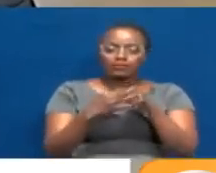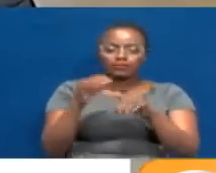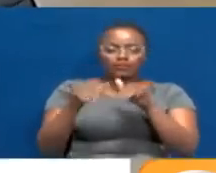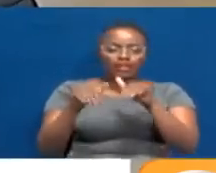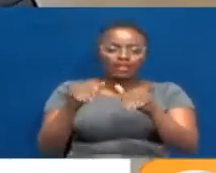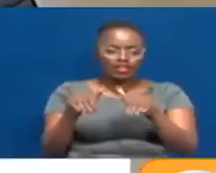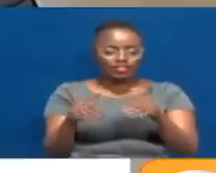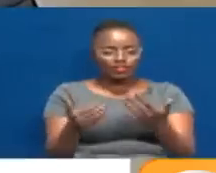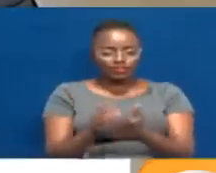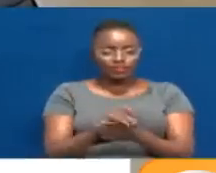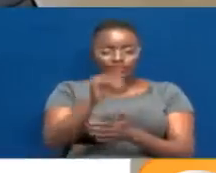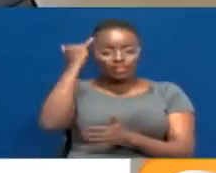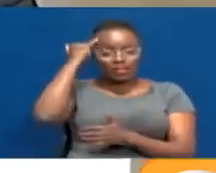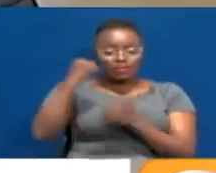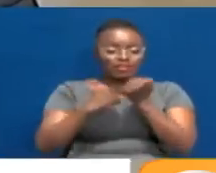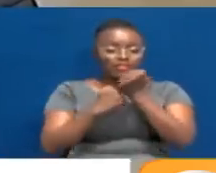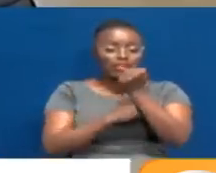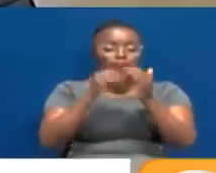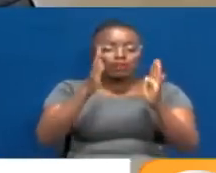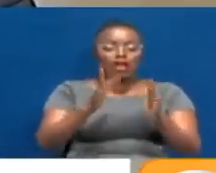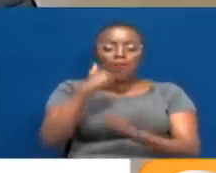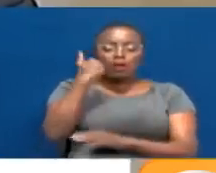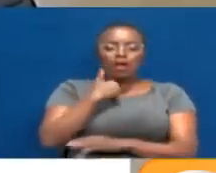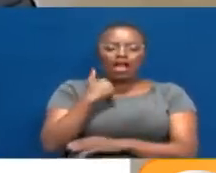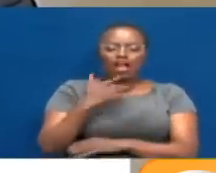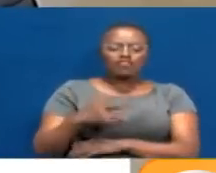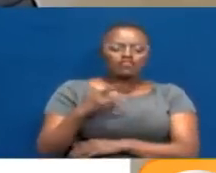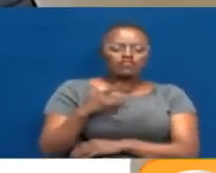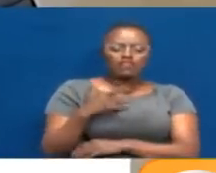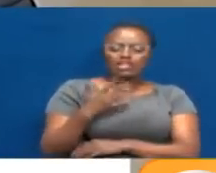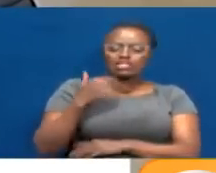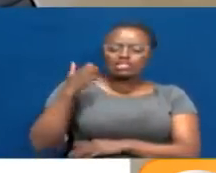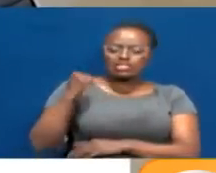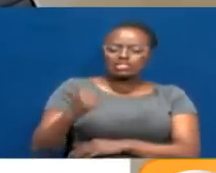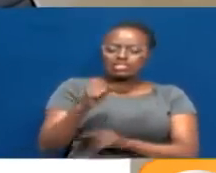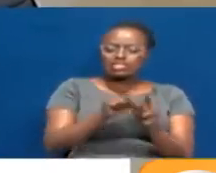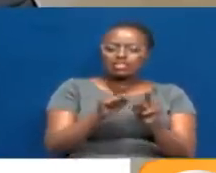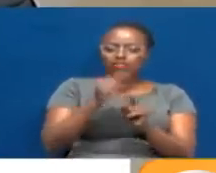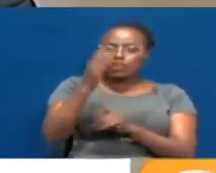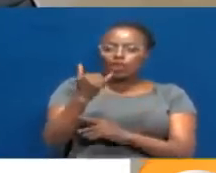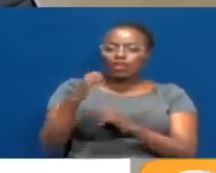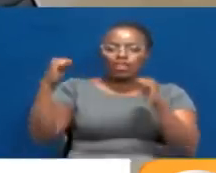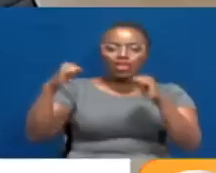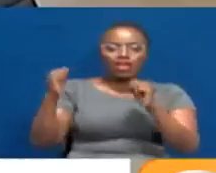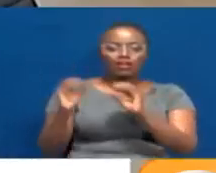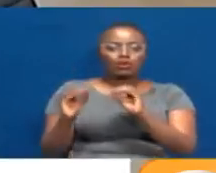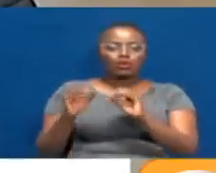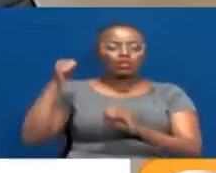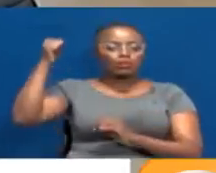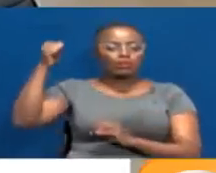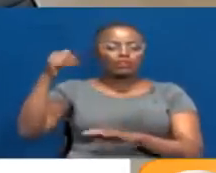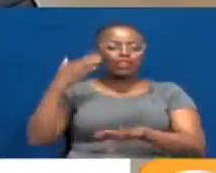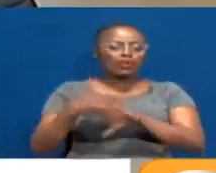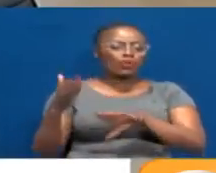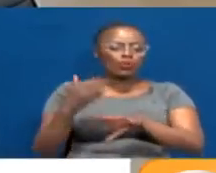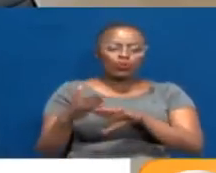race. Imagine their supporters who harbored bitter feelings fueled by their political differences. What a waste